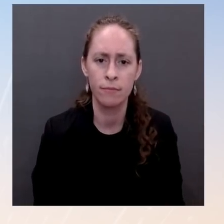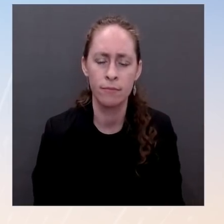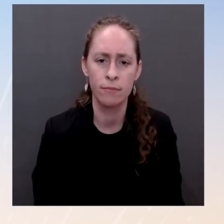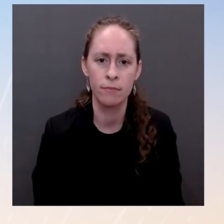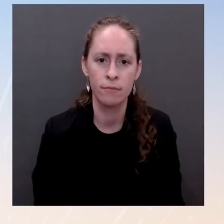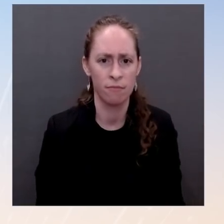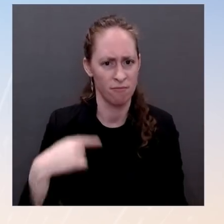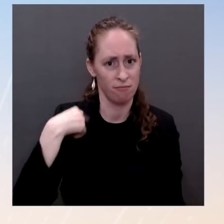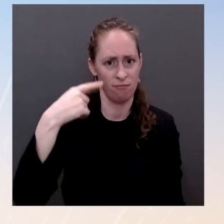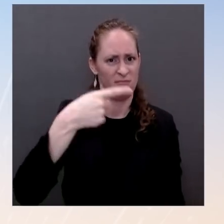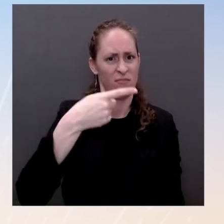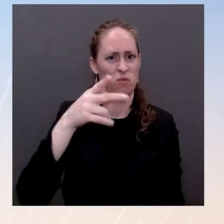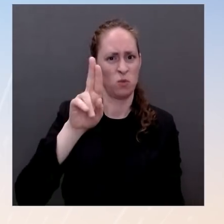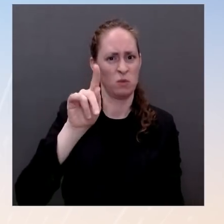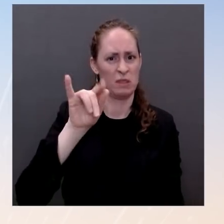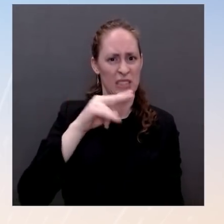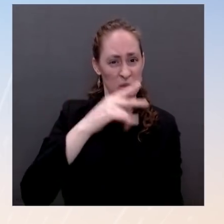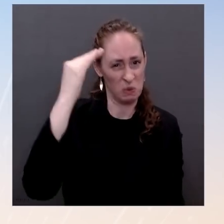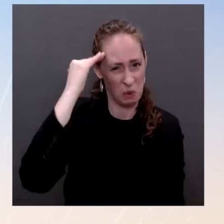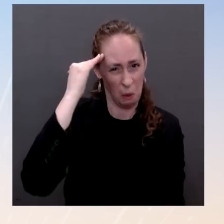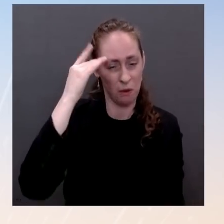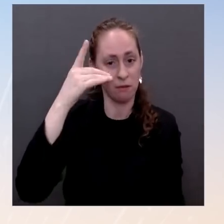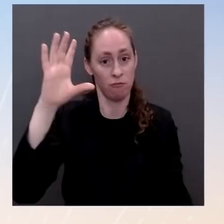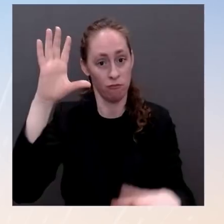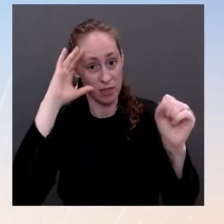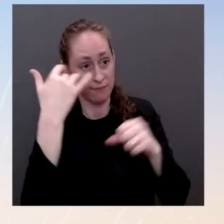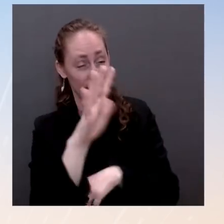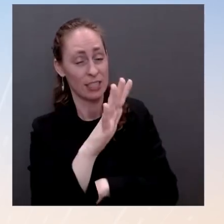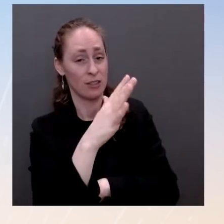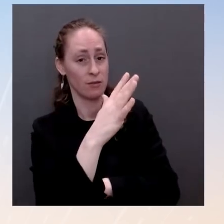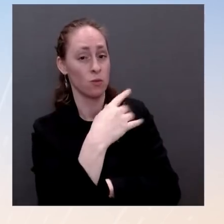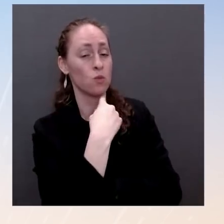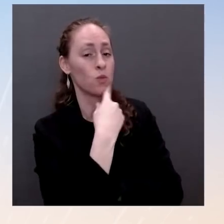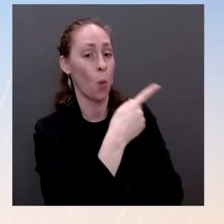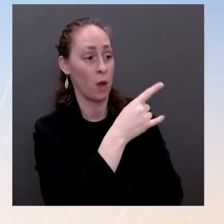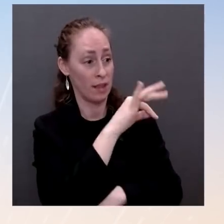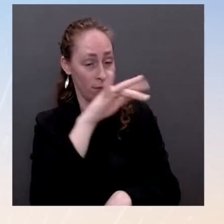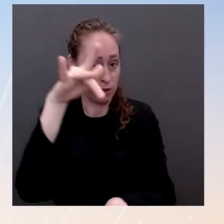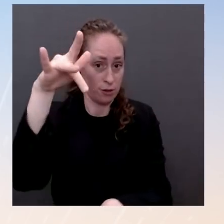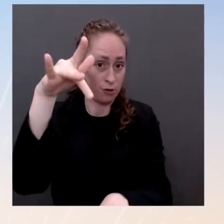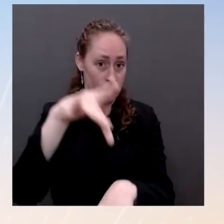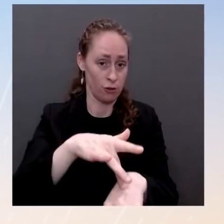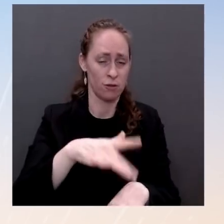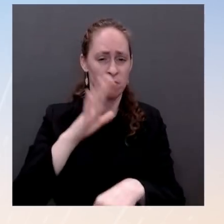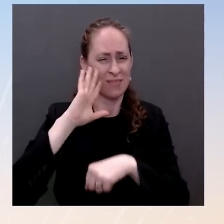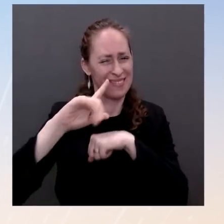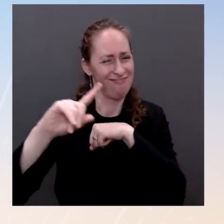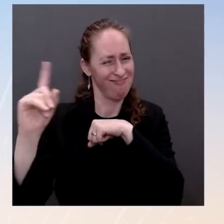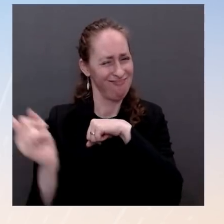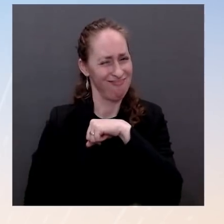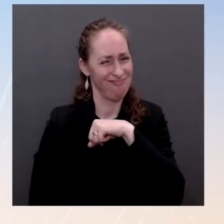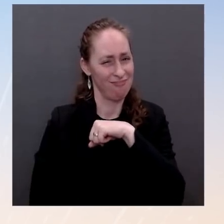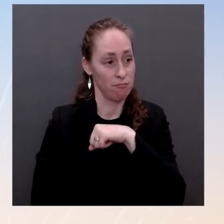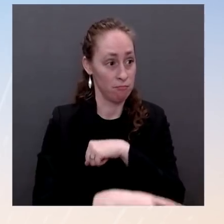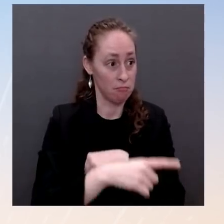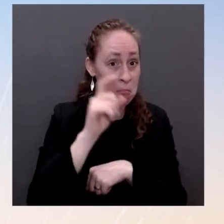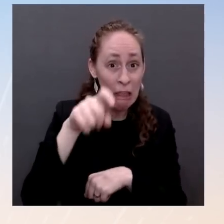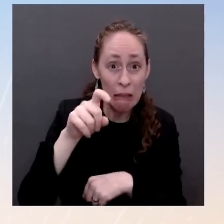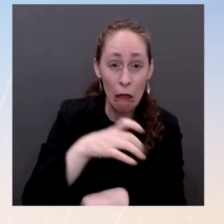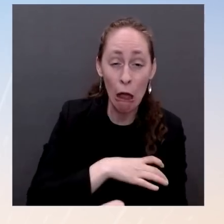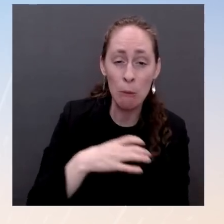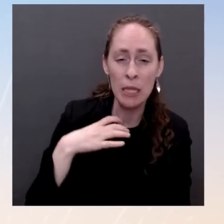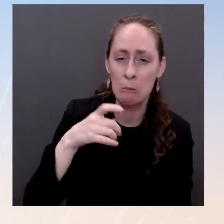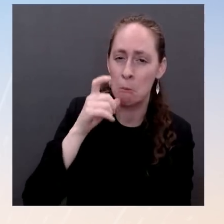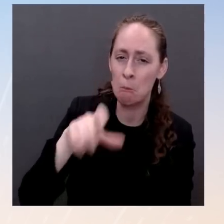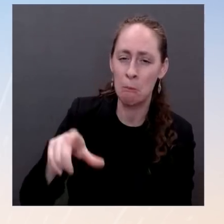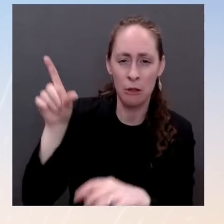need Congress to act in order to do that. And when will the president make a decision on any new energy policies to impact